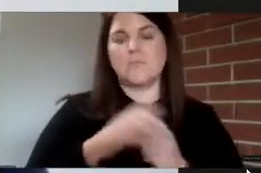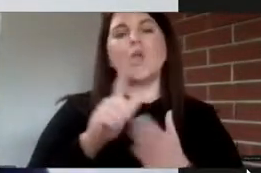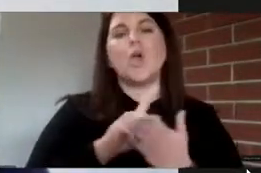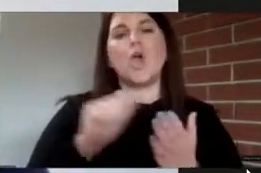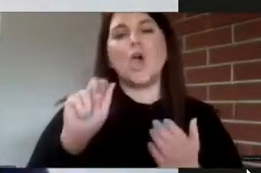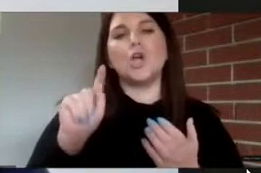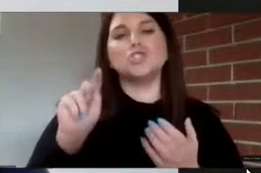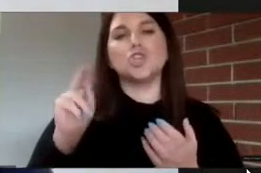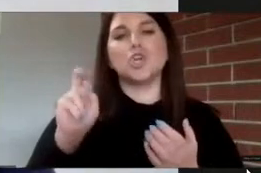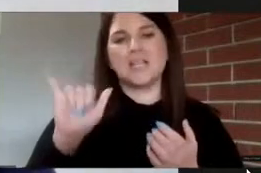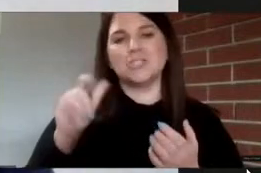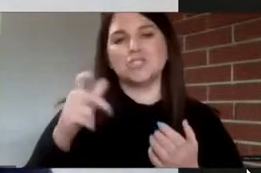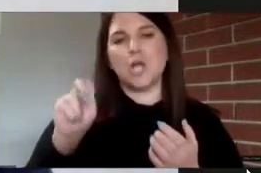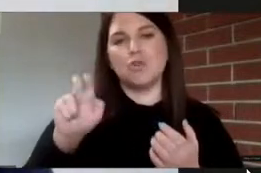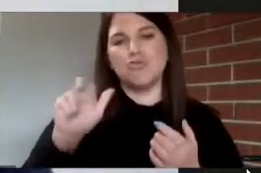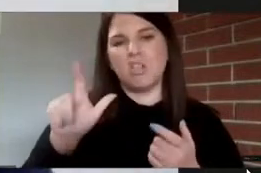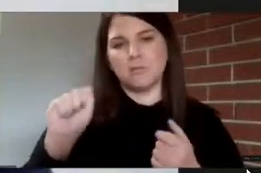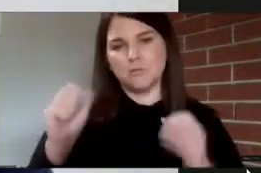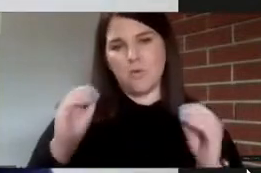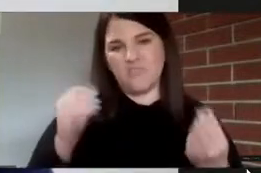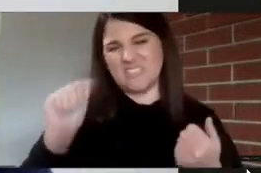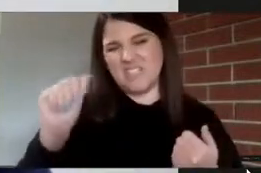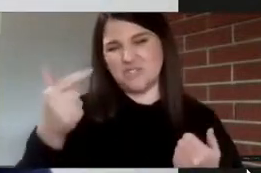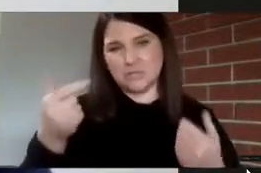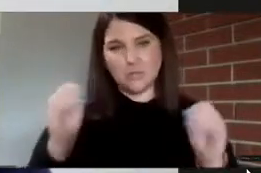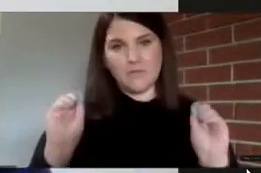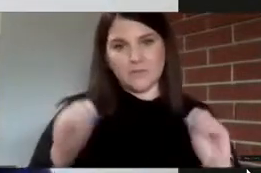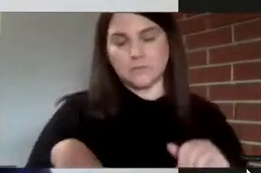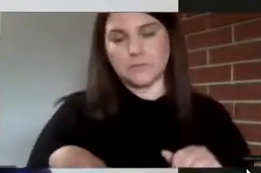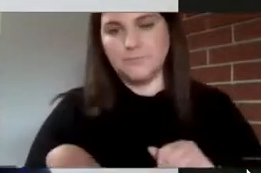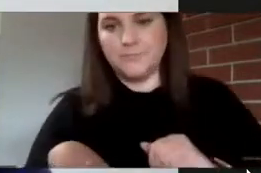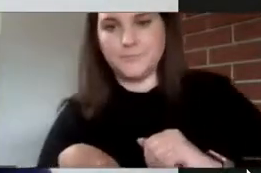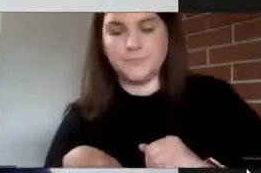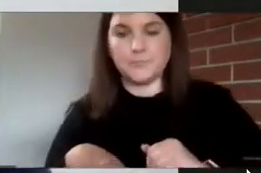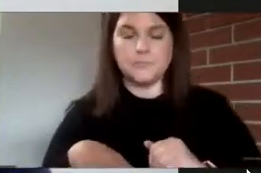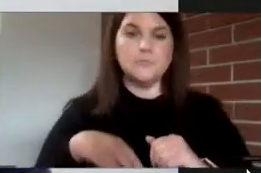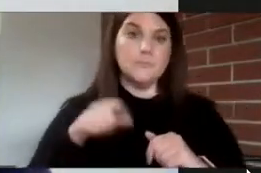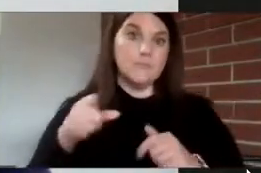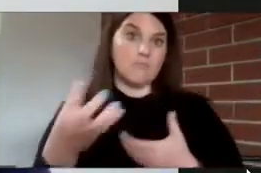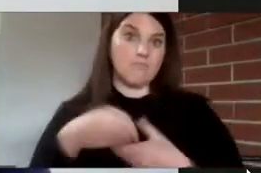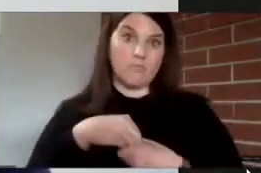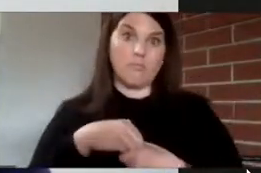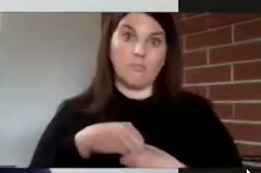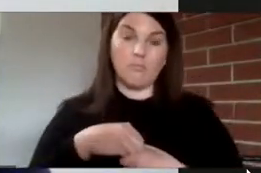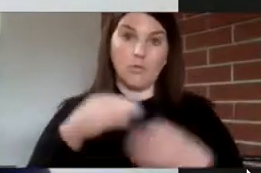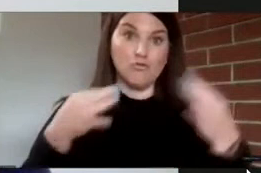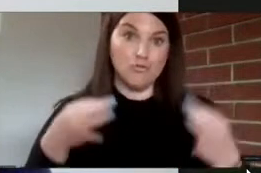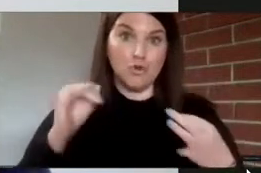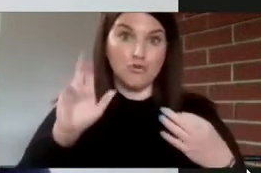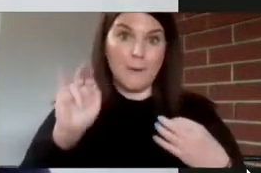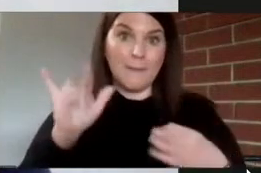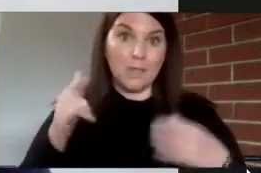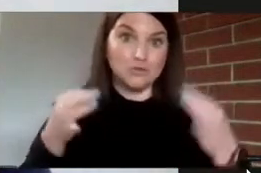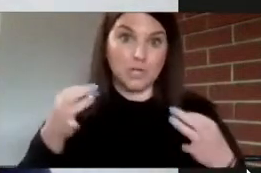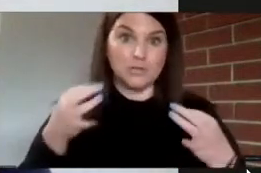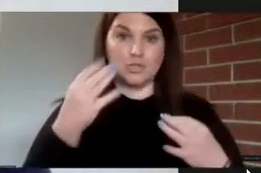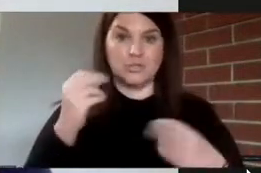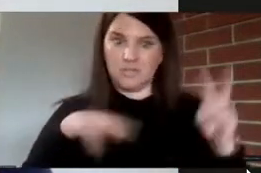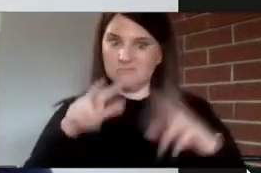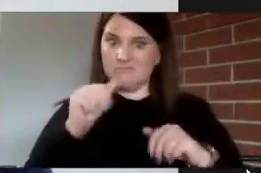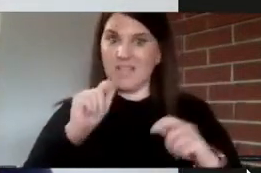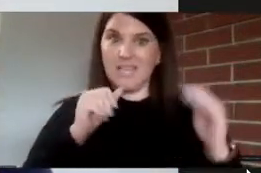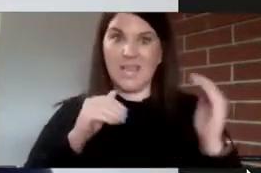right now has an important role to play in criminal justice and looking at disparities and inequities in that